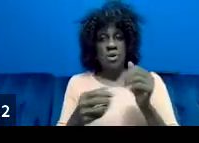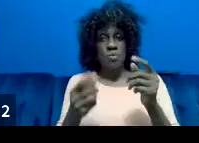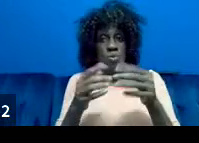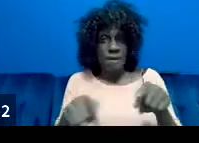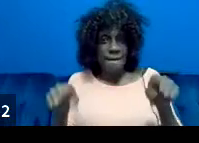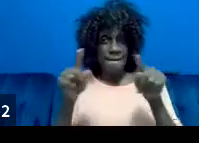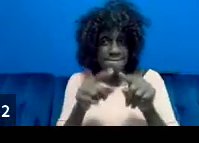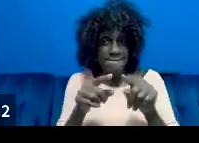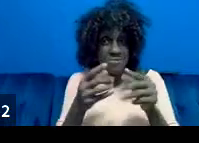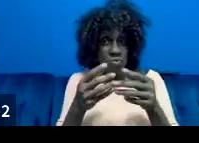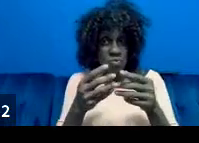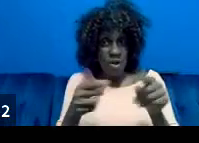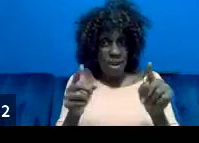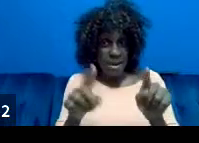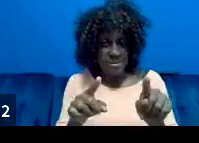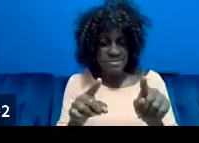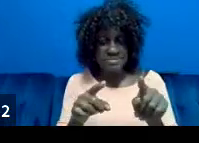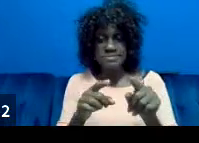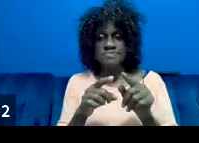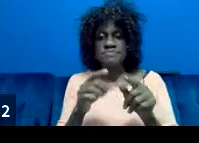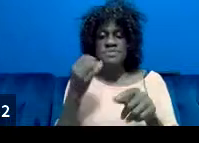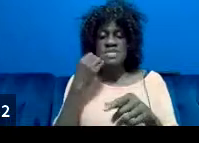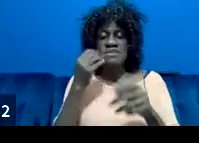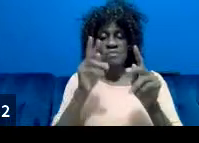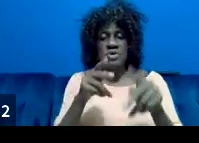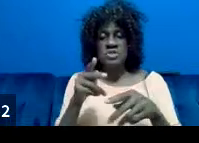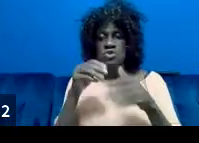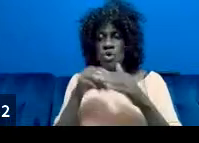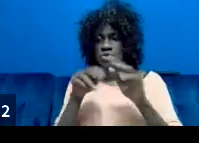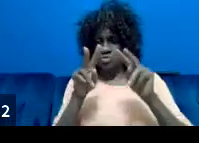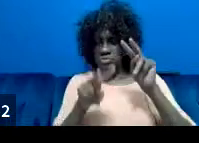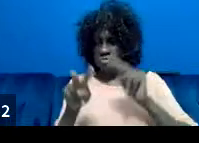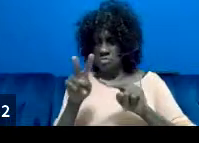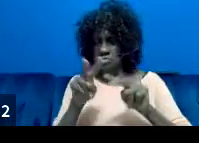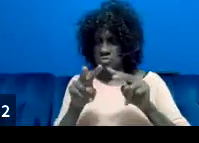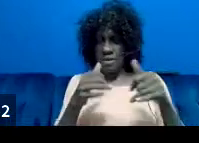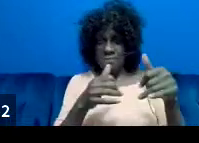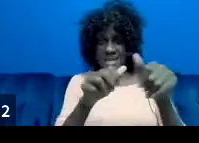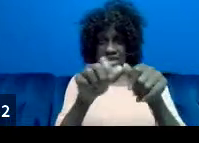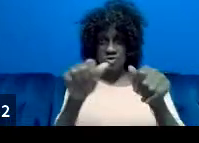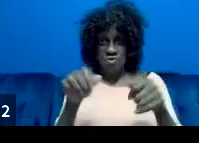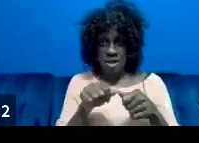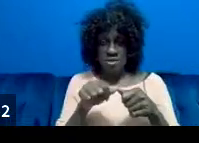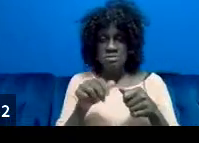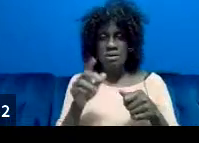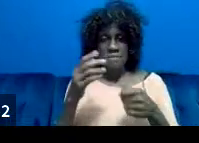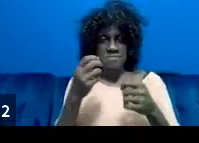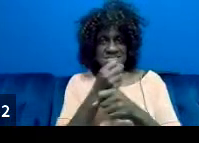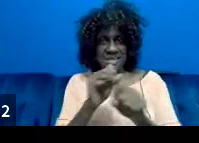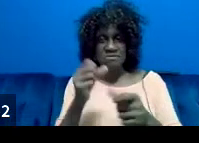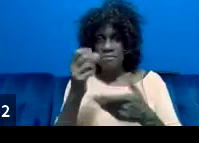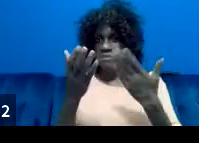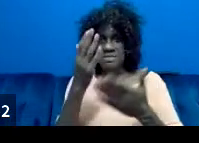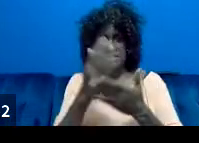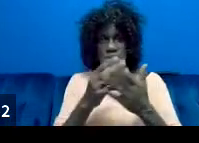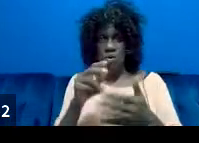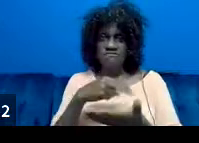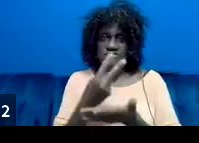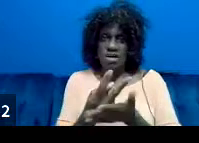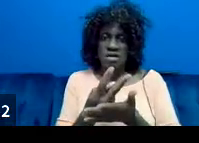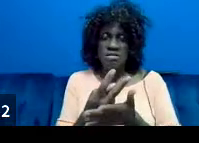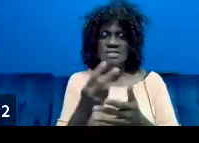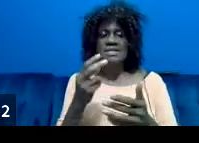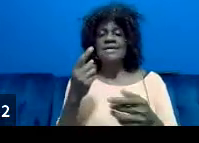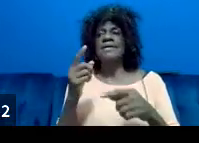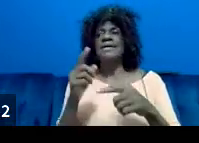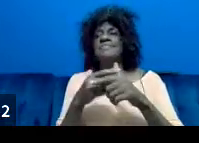is that if someone's coming to investigate a playground, it's because of a safety issue, right? Somebody's fallen. And then